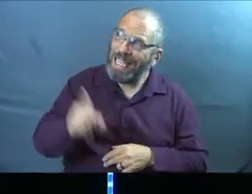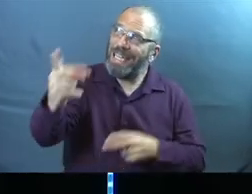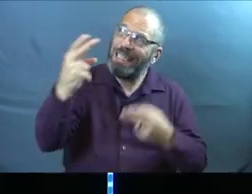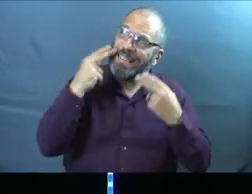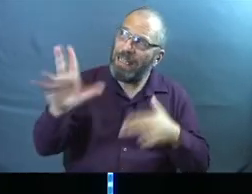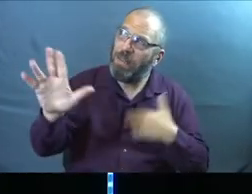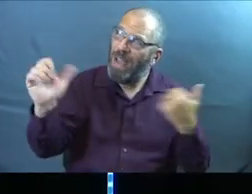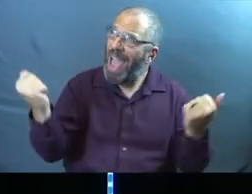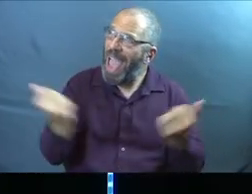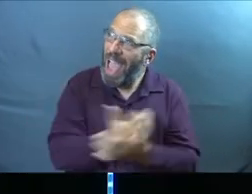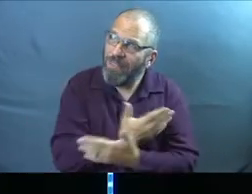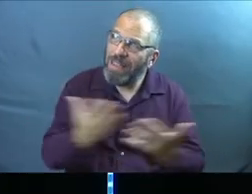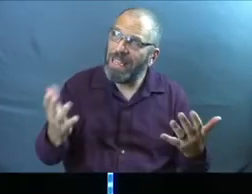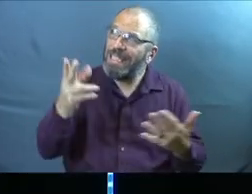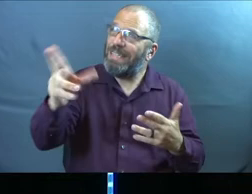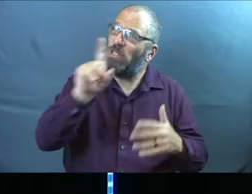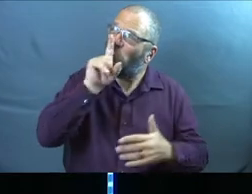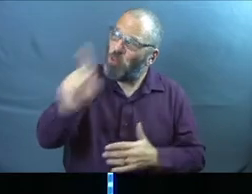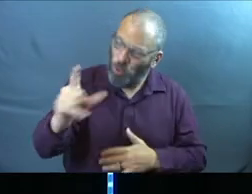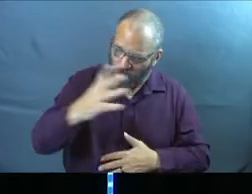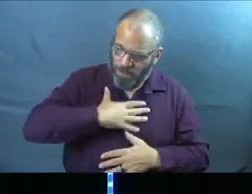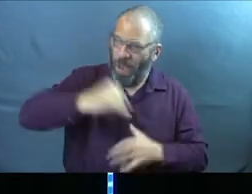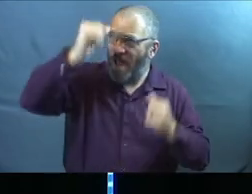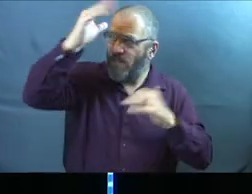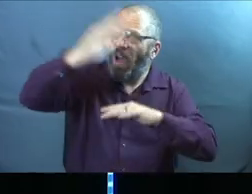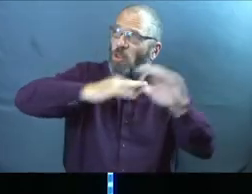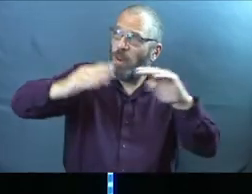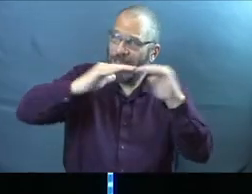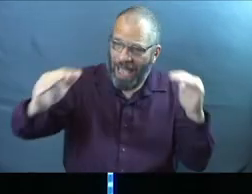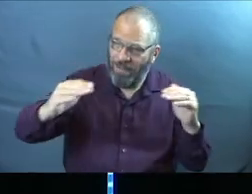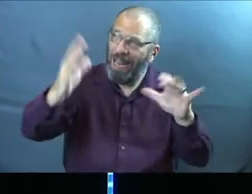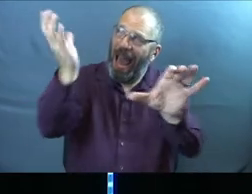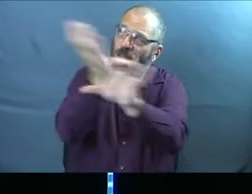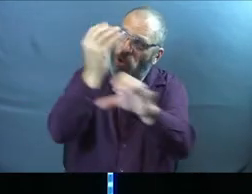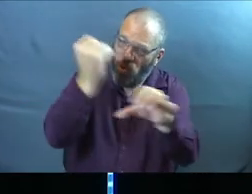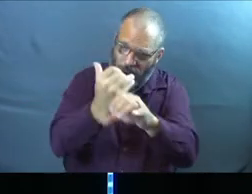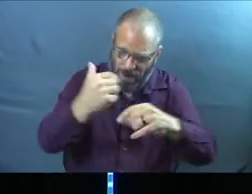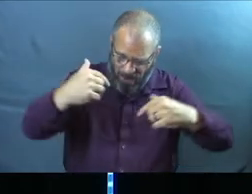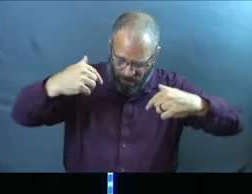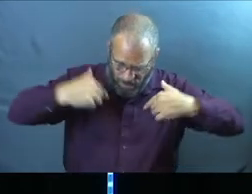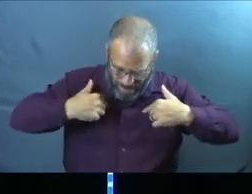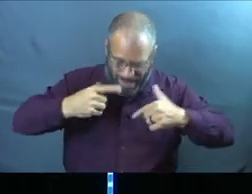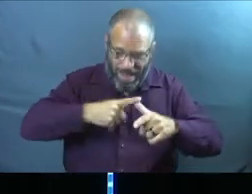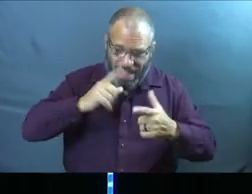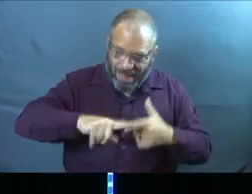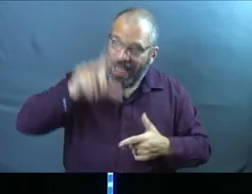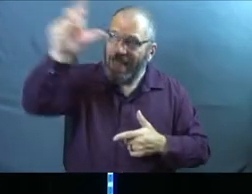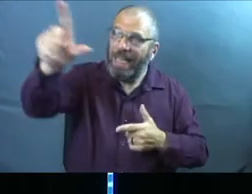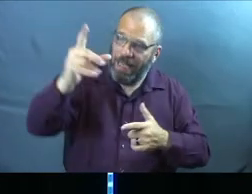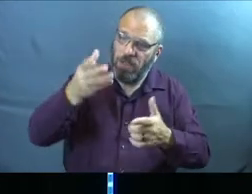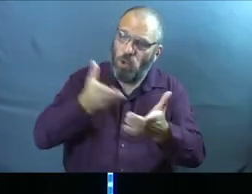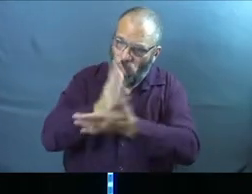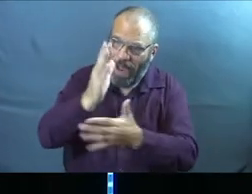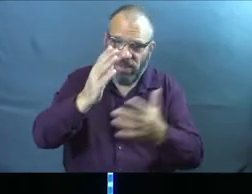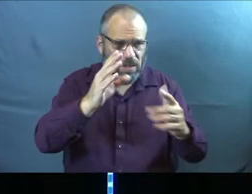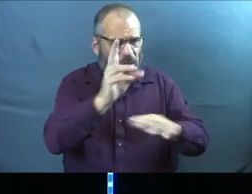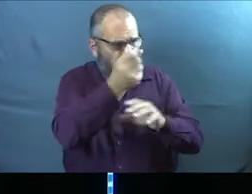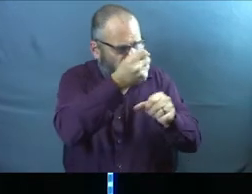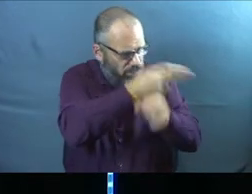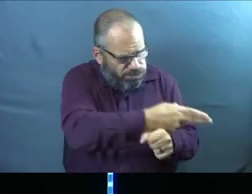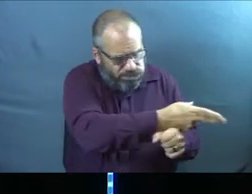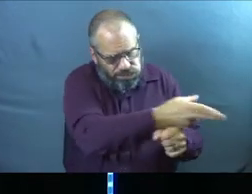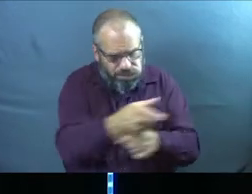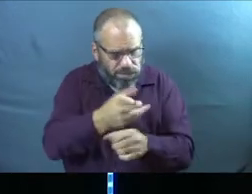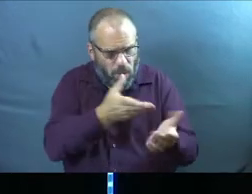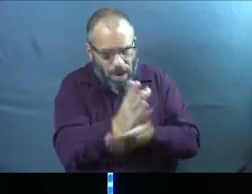innocent of anything, if he's truly my father in heaven and the creator of me, then his rights trump everybody else's